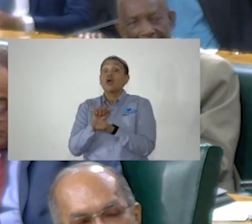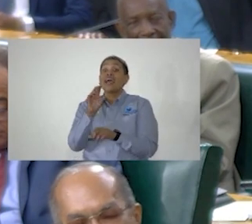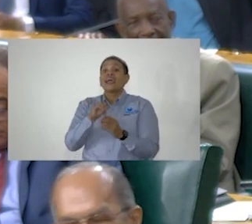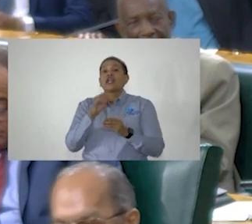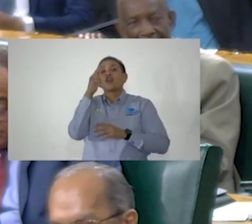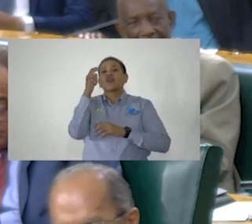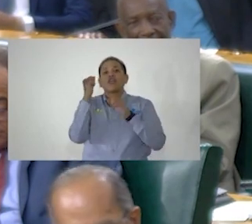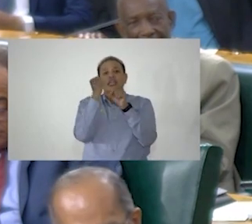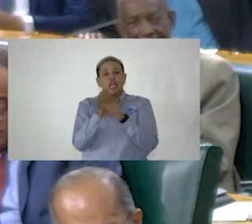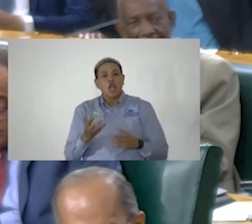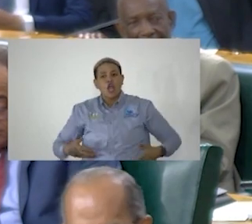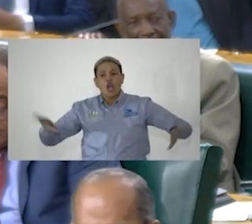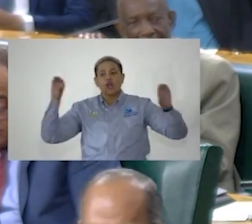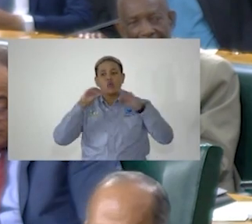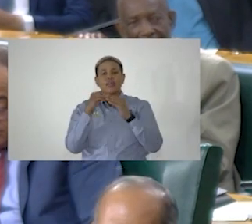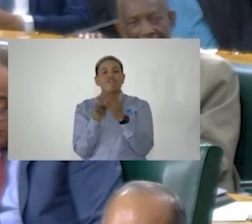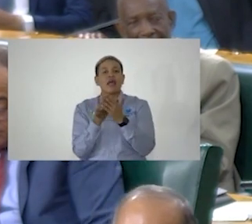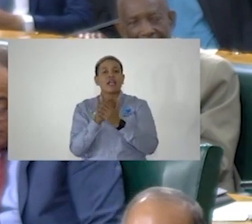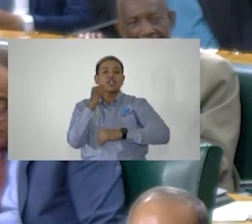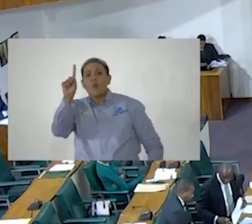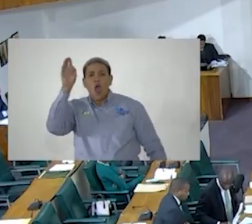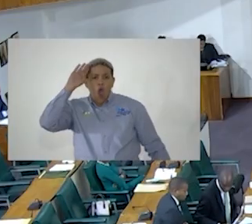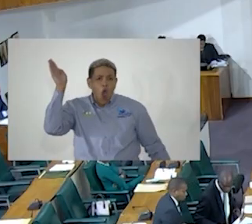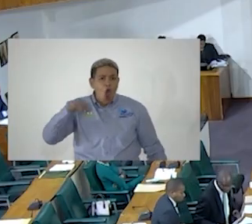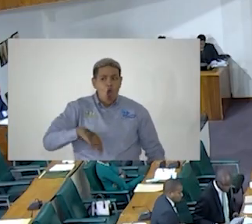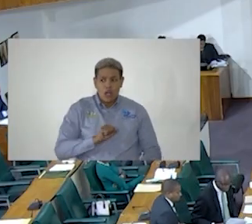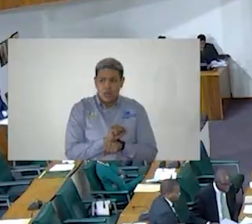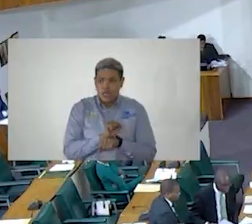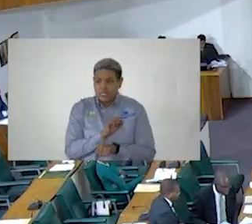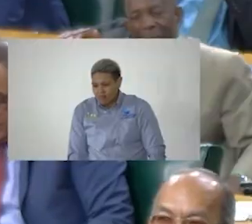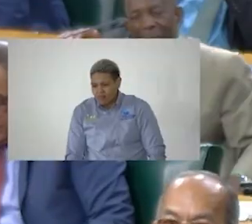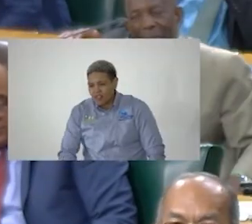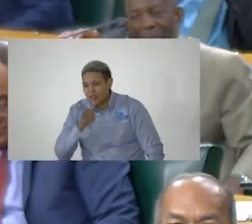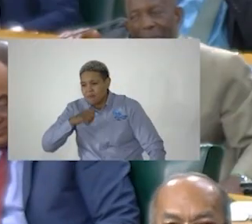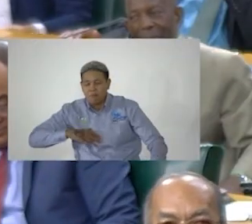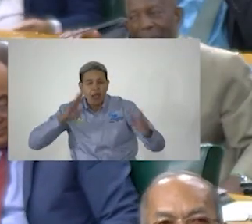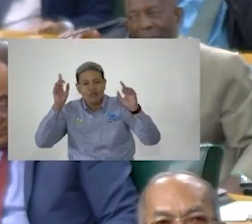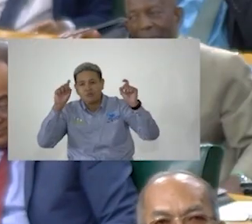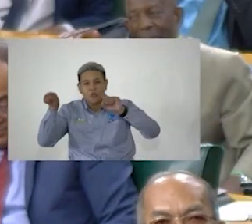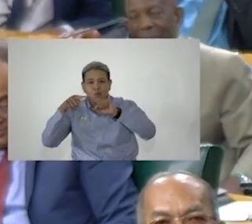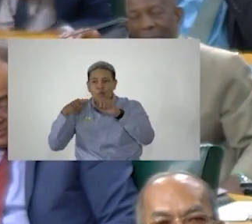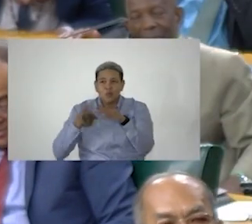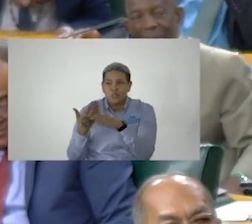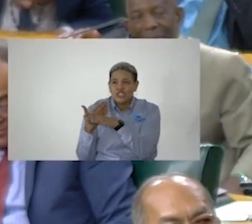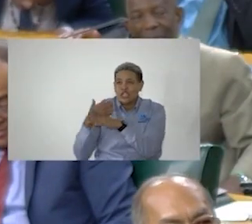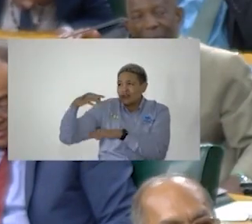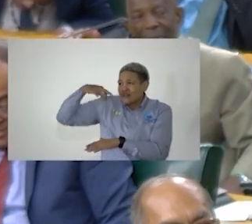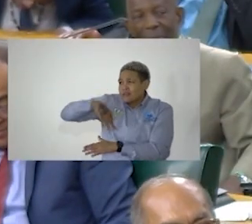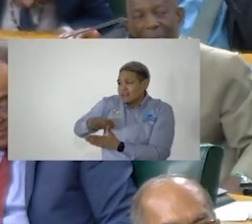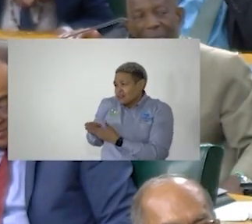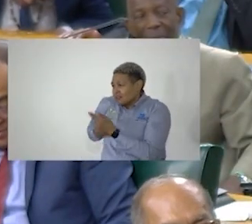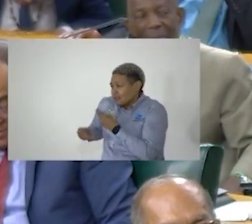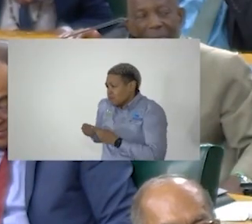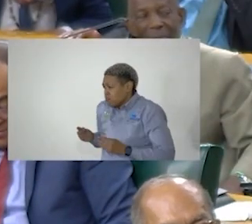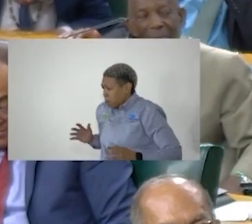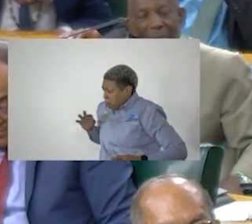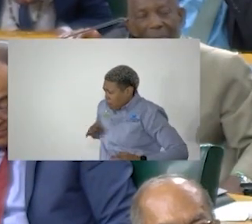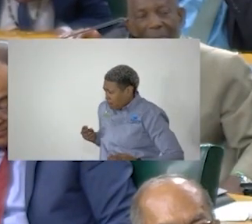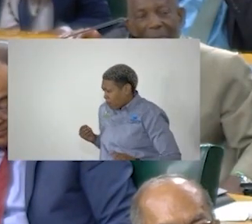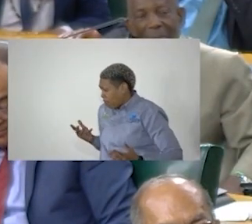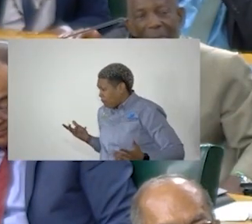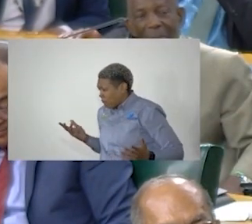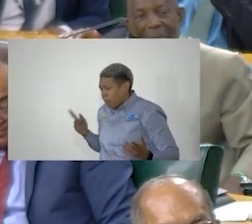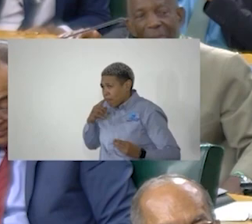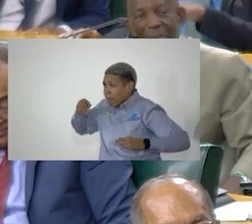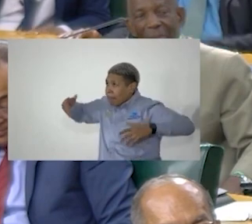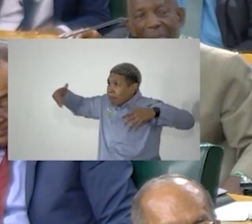concluding in the fiscal year 2025-26. Madam Speaker, when we share the gains of economic reform and economic